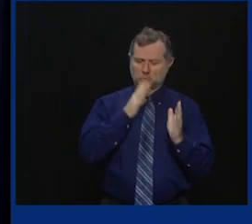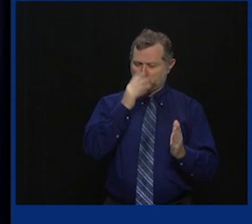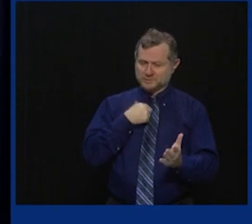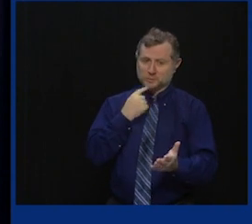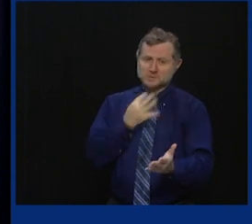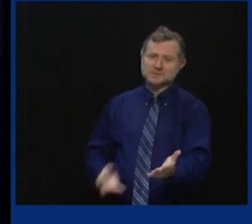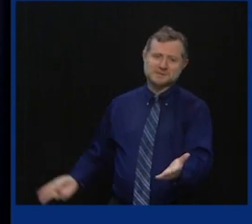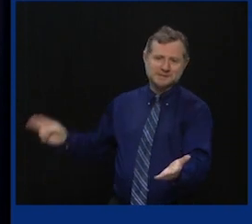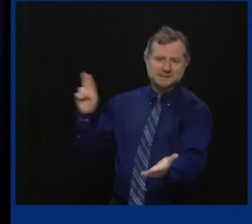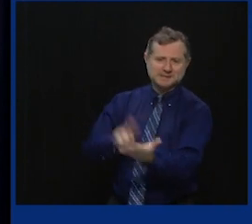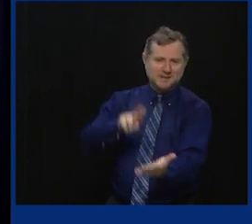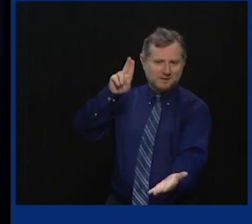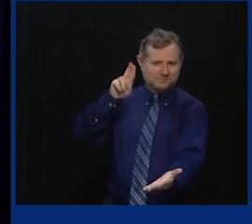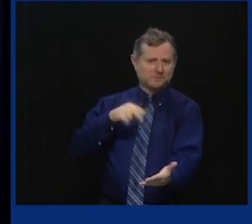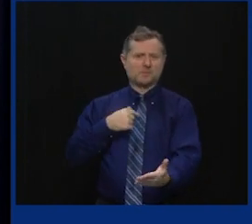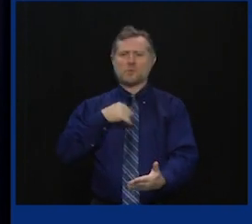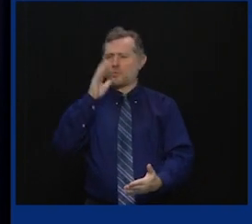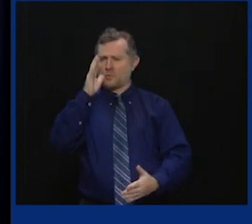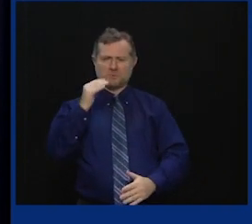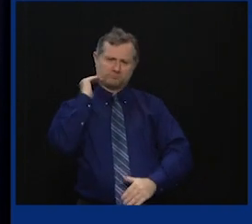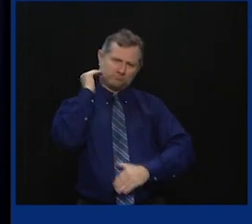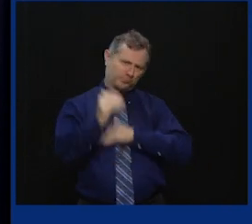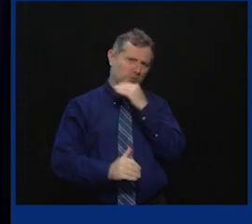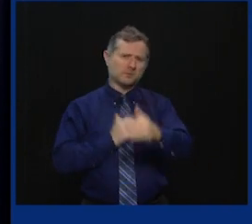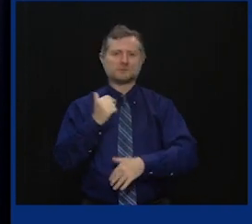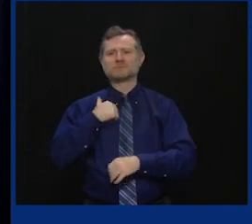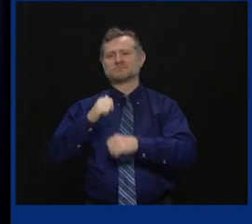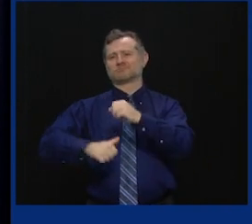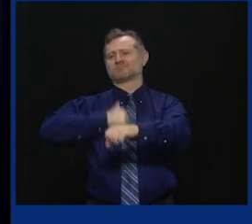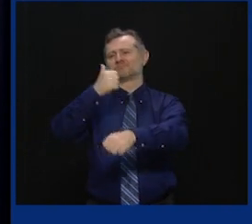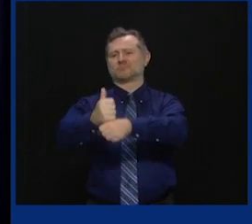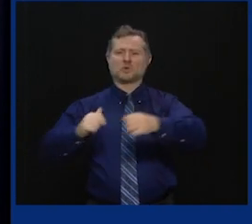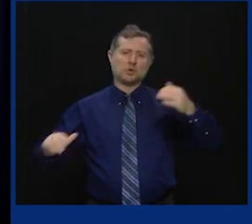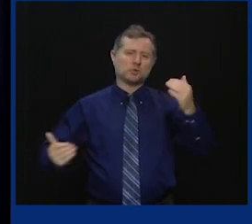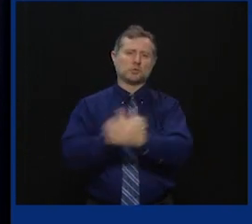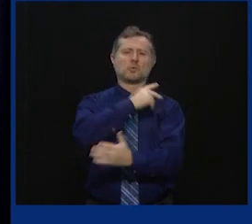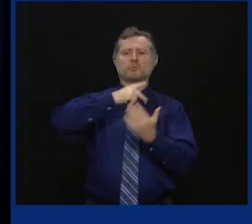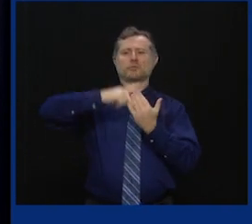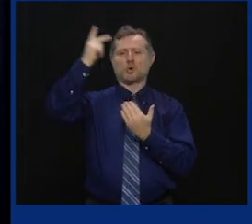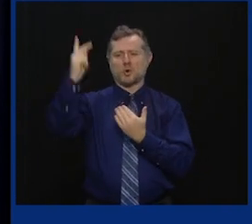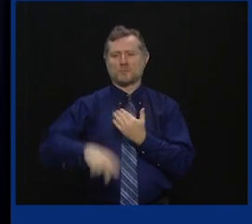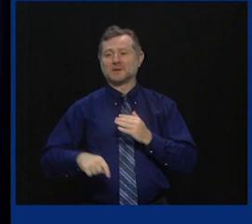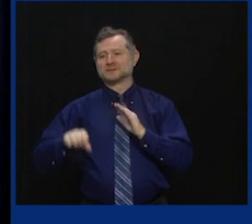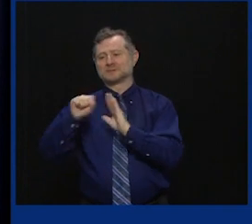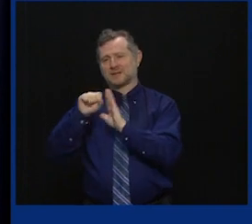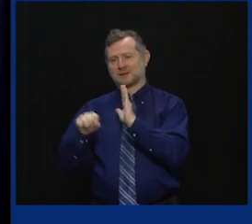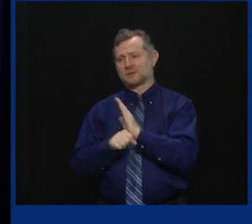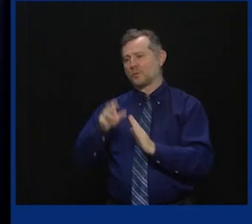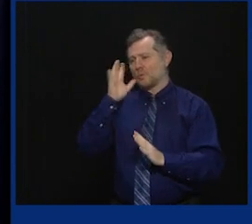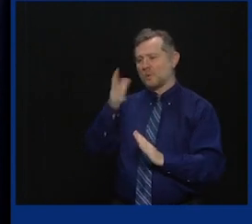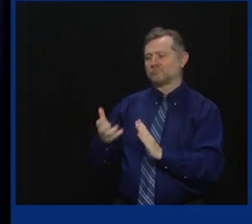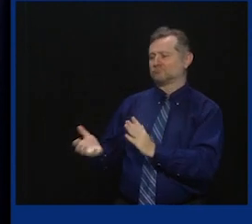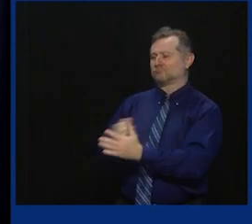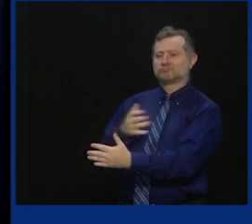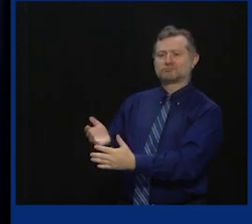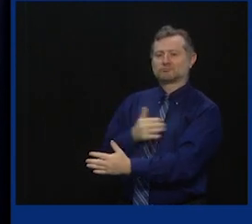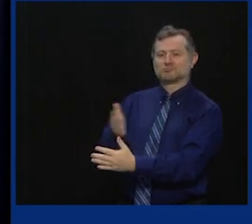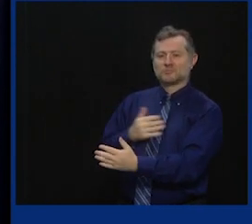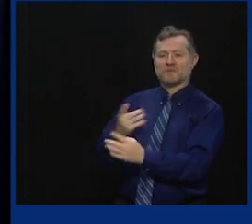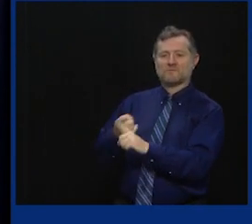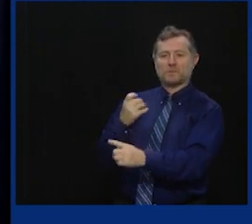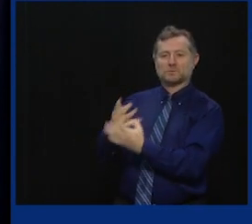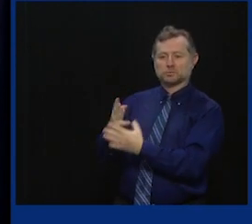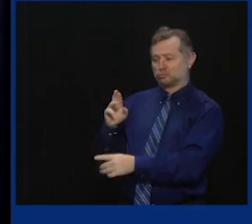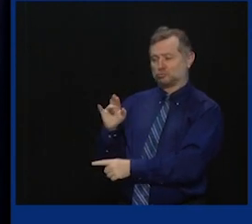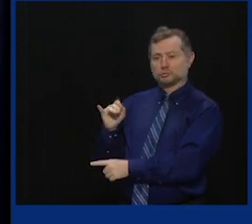new program where the state of New York will be taking prisoners who otherwise would be incarcerated at Rikers. And again, that process is